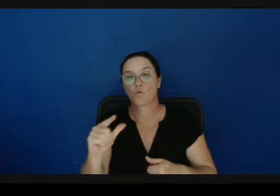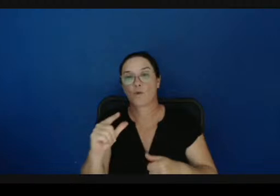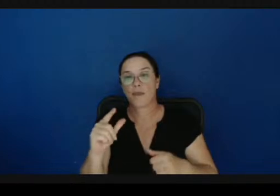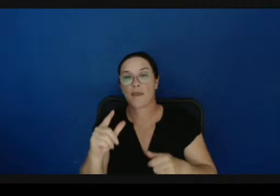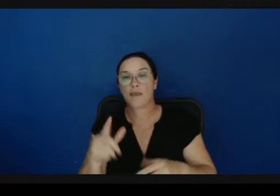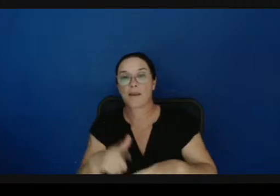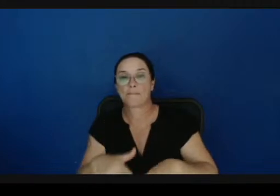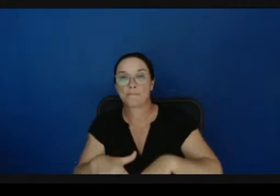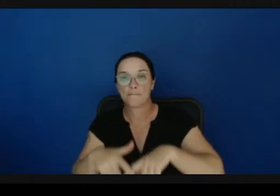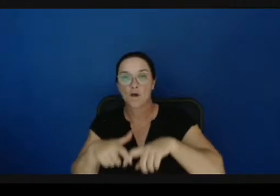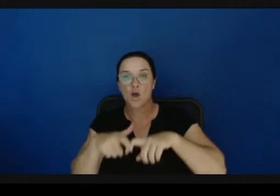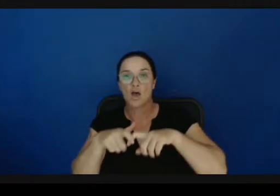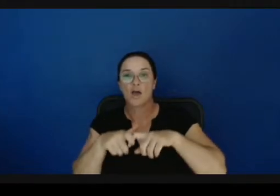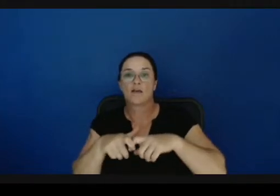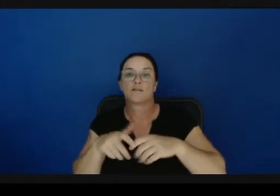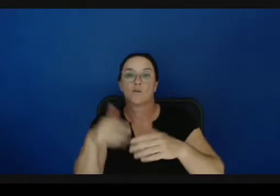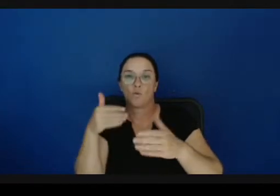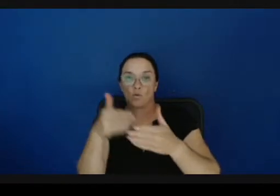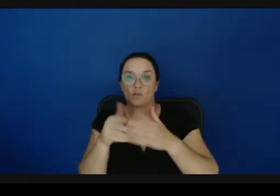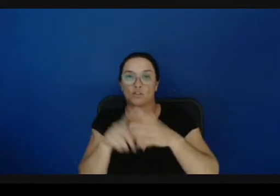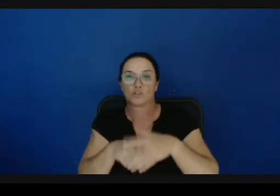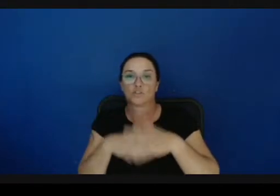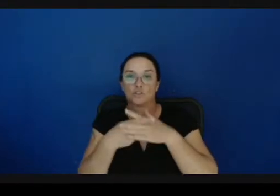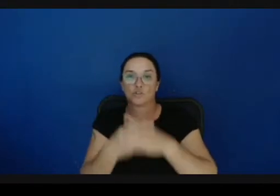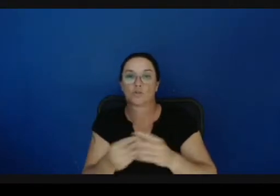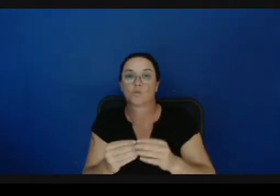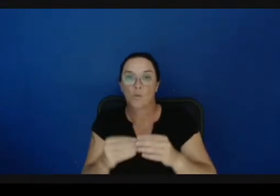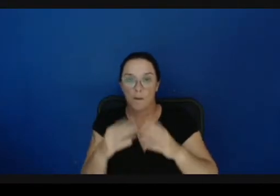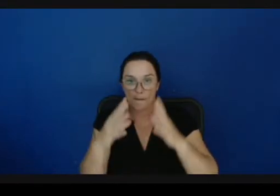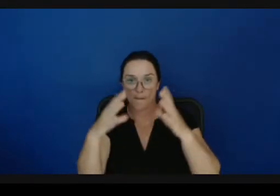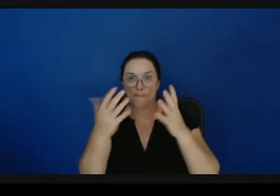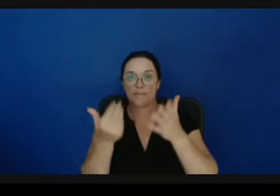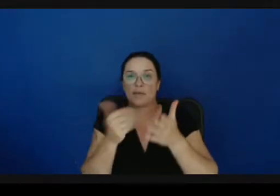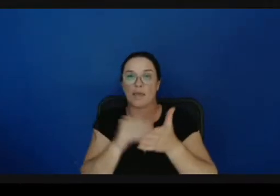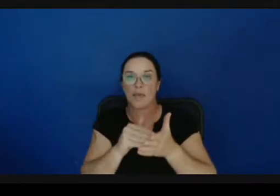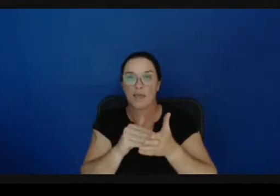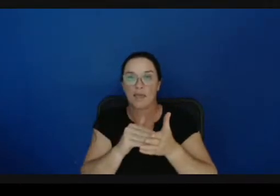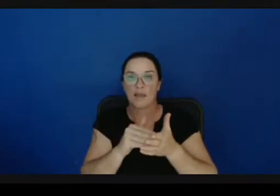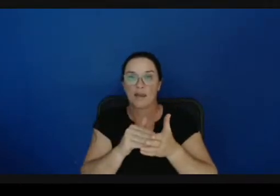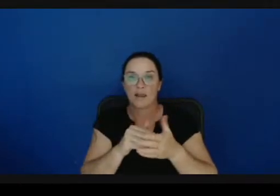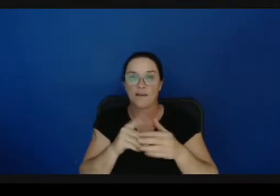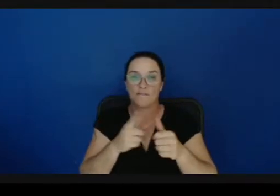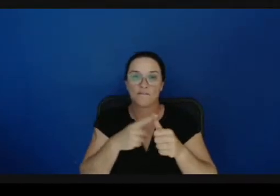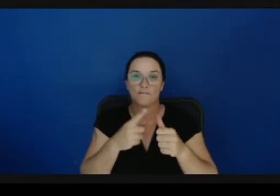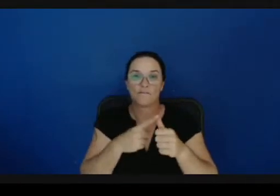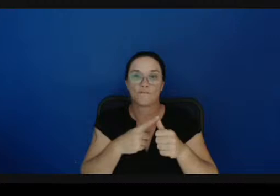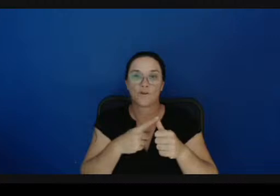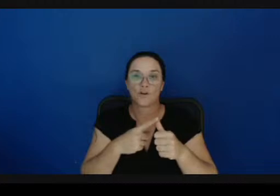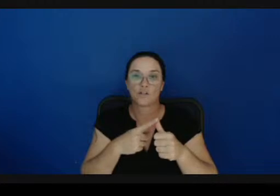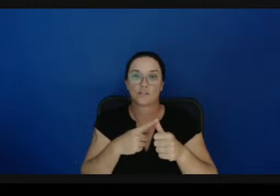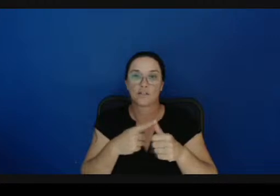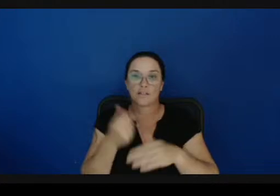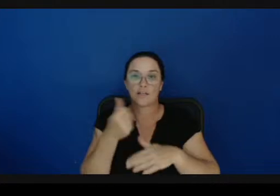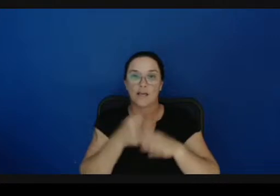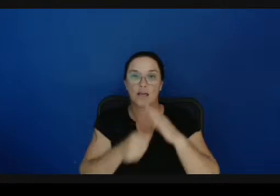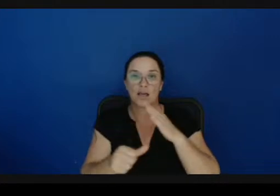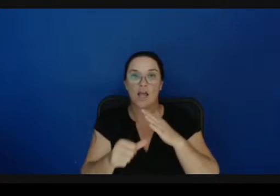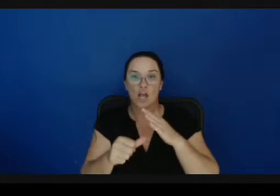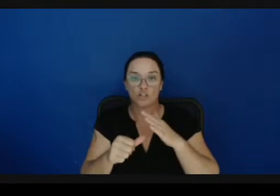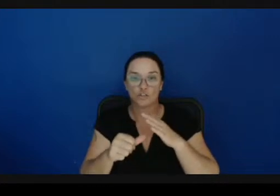and it's about to start coming back up again. And at first it started, so here we are under